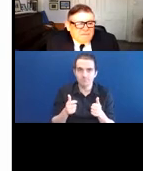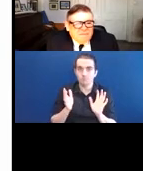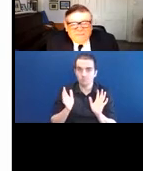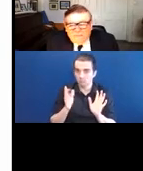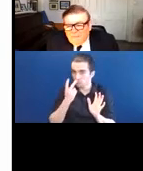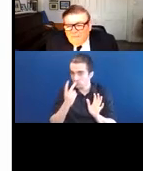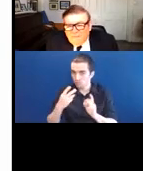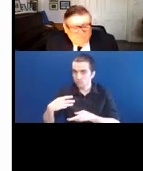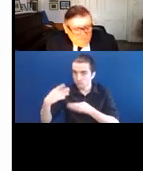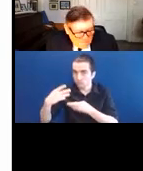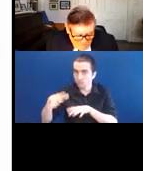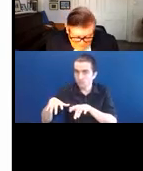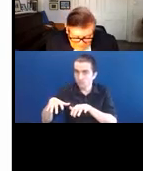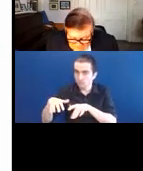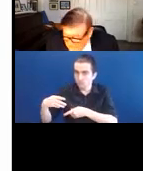Yeah, just one moment.